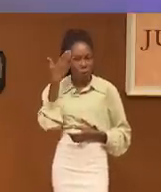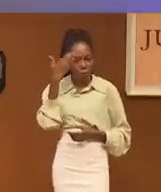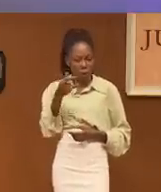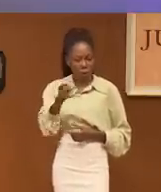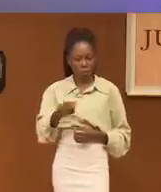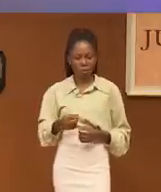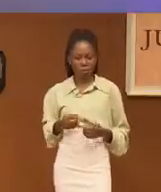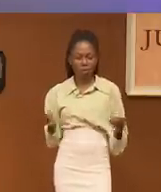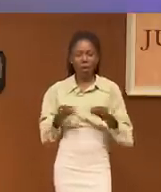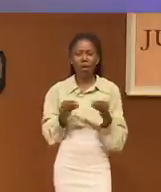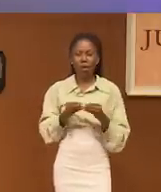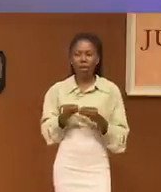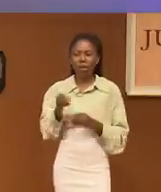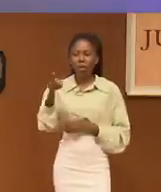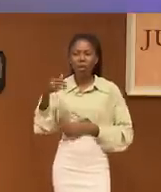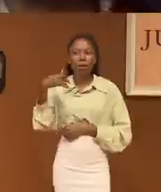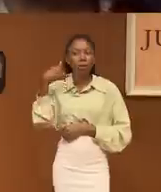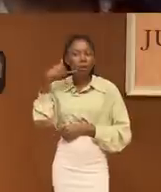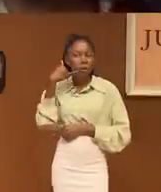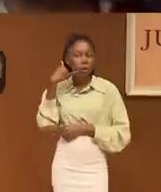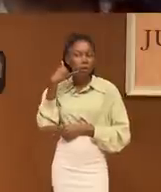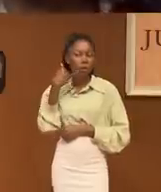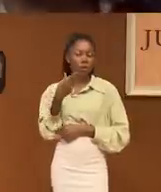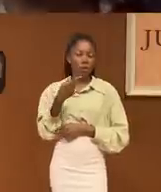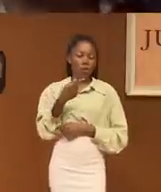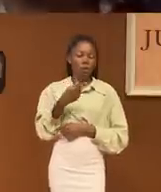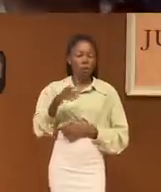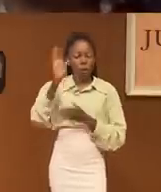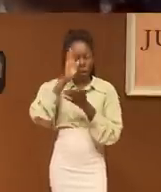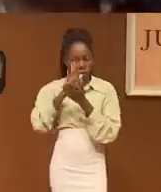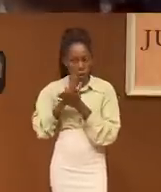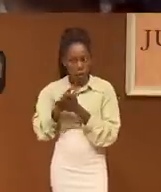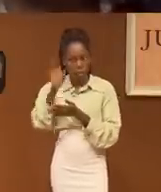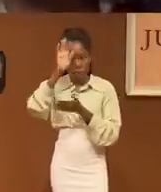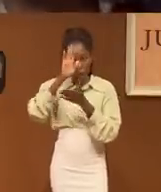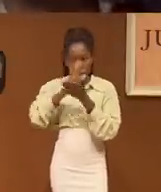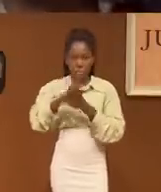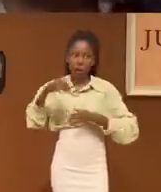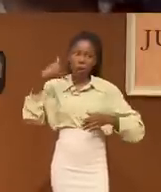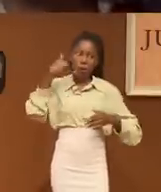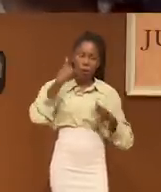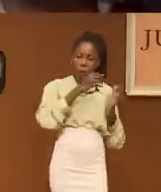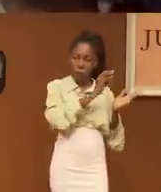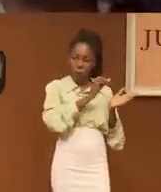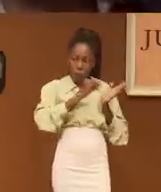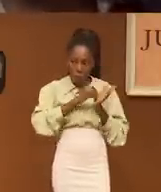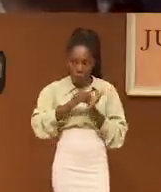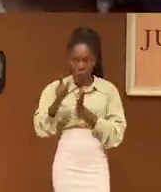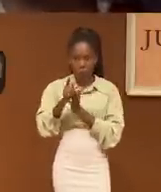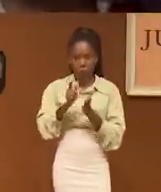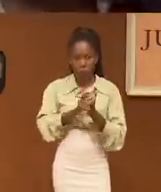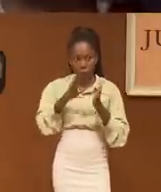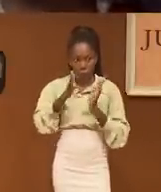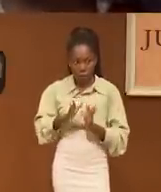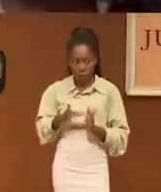Doesn't... So, and I contact... My husband, I contact one lawyer, as in his lawyer, that, okay, should give us